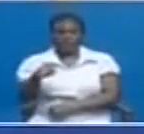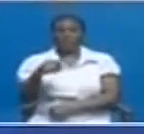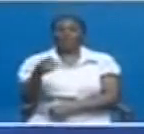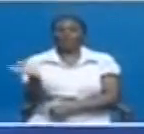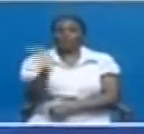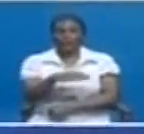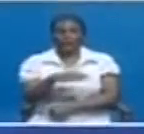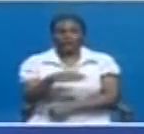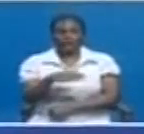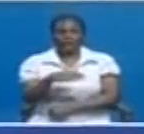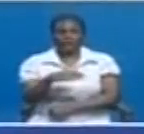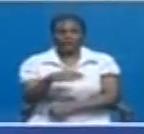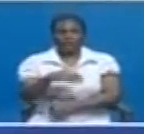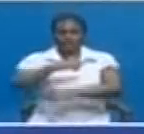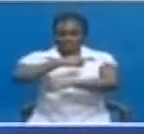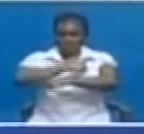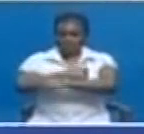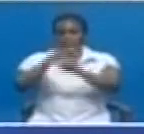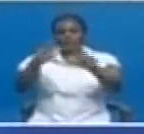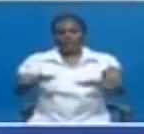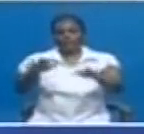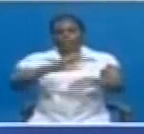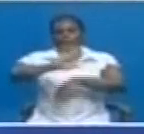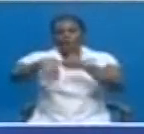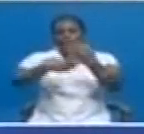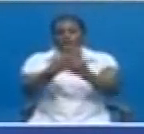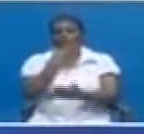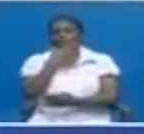for the day. I found the school was calm. All the boys